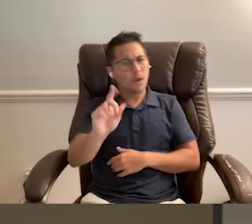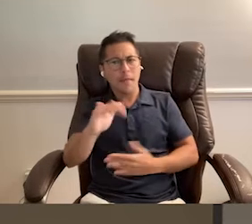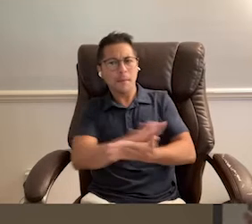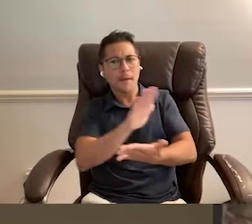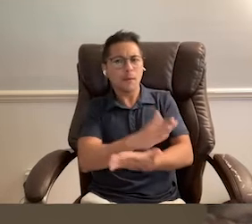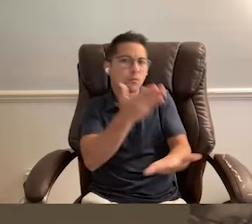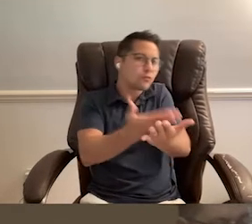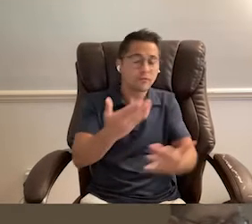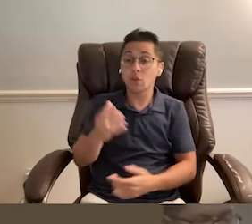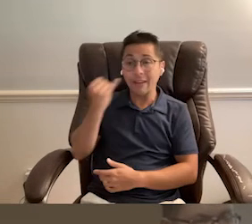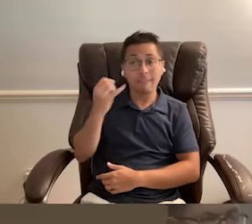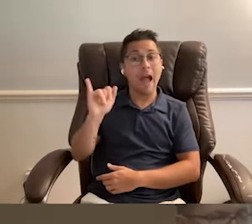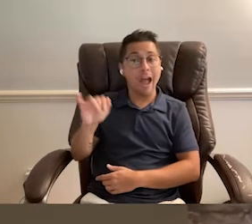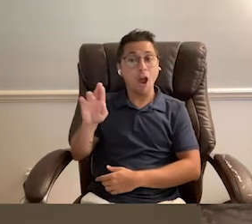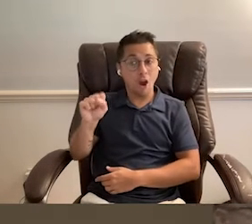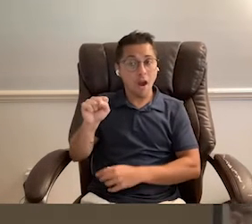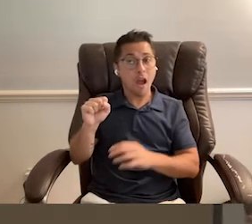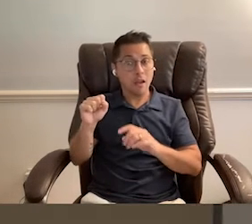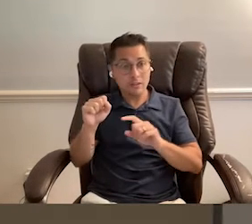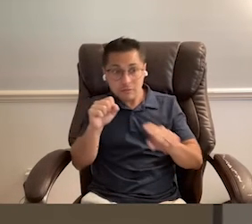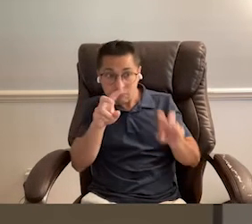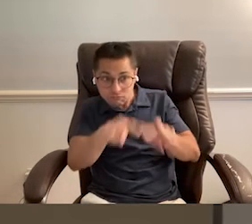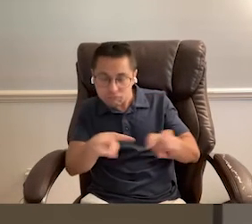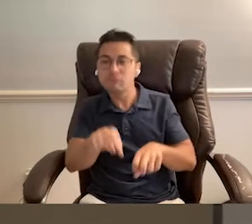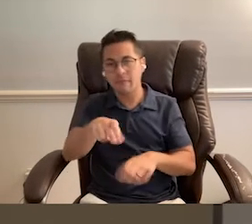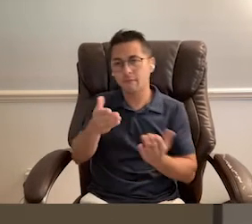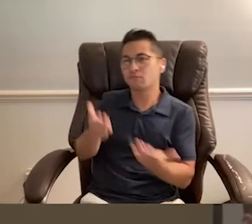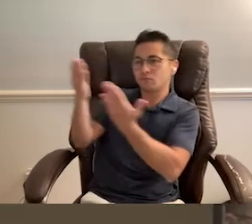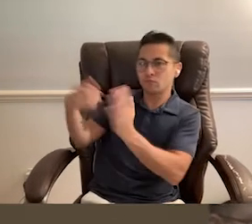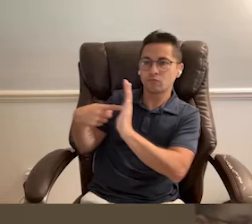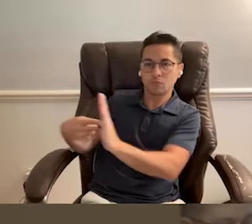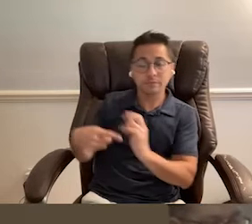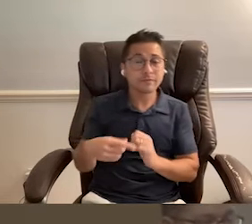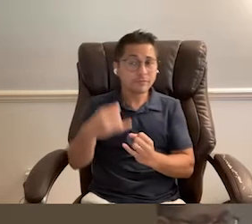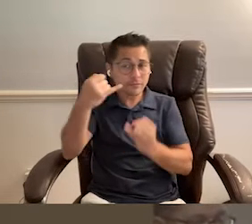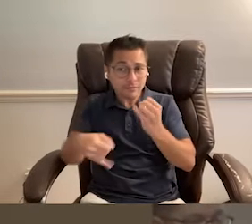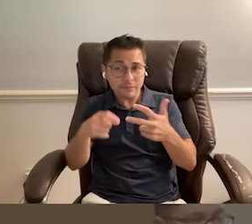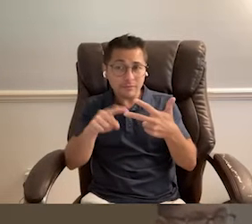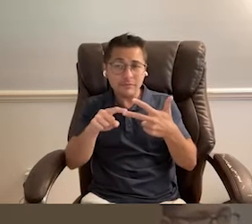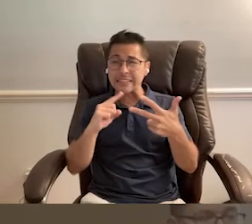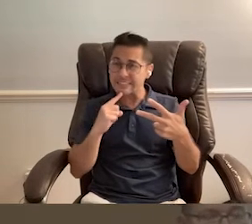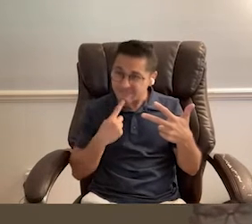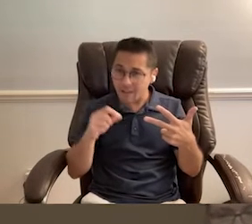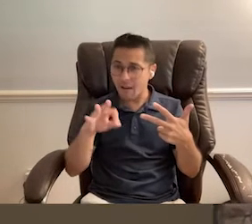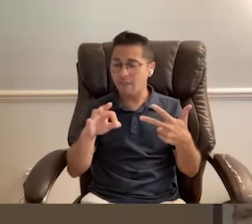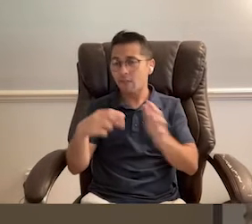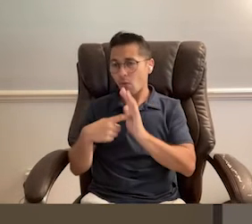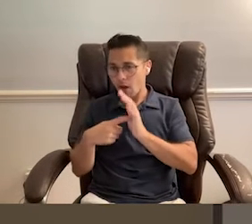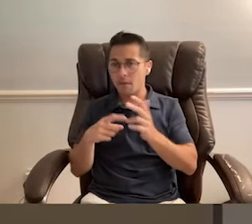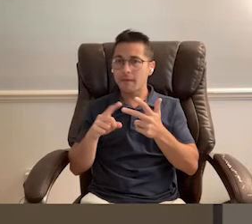that. That last requirement, the severity of the disability, so not only is there a diagnosis age, a severity. If you're